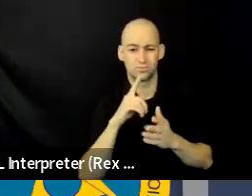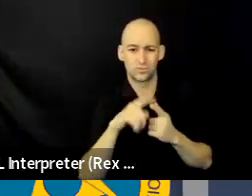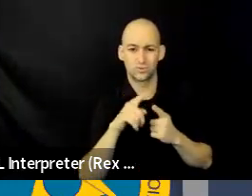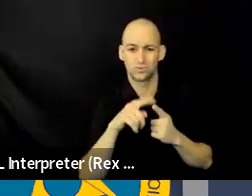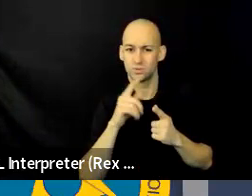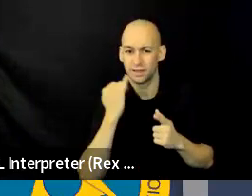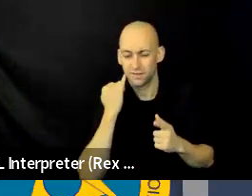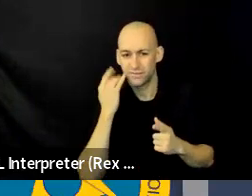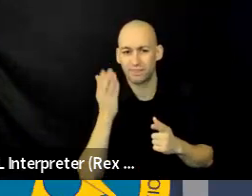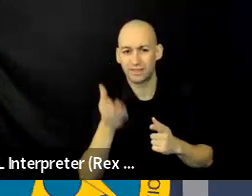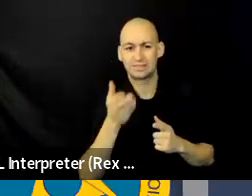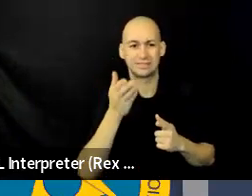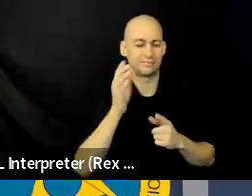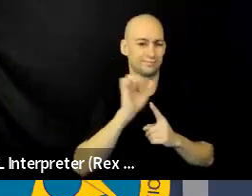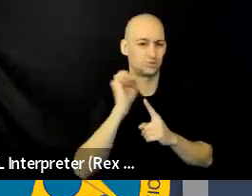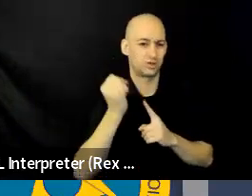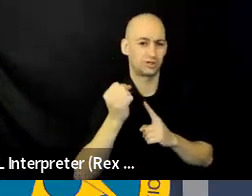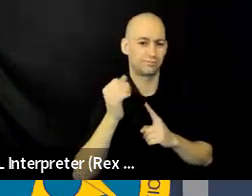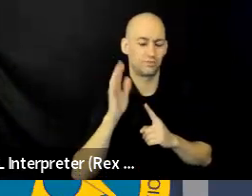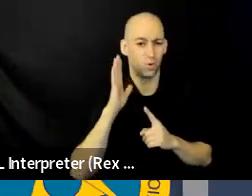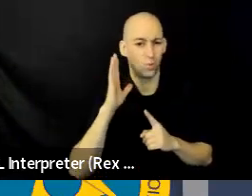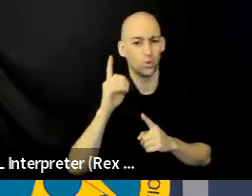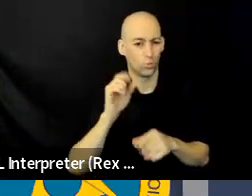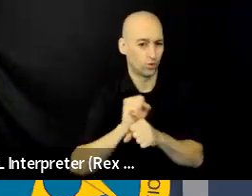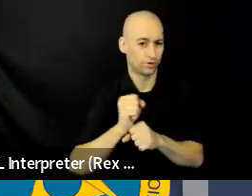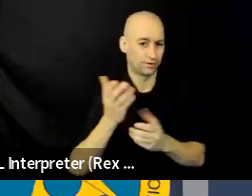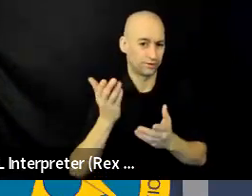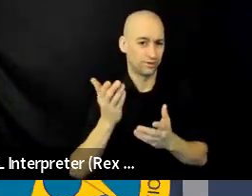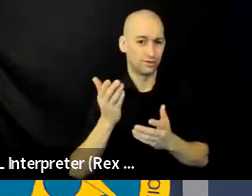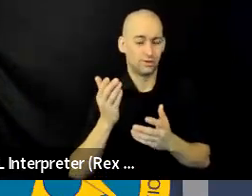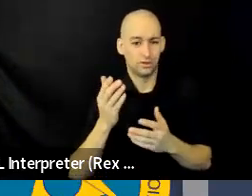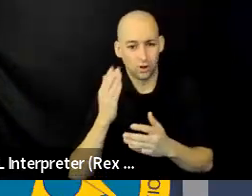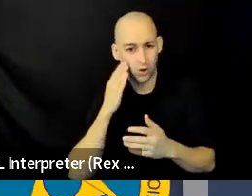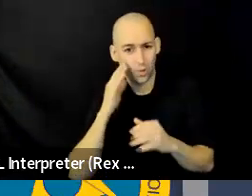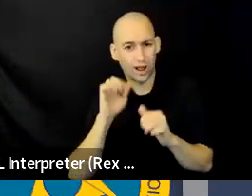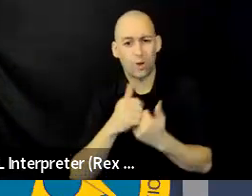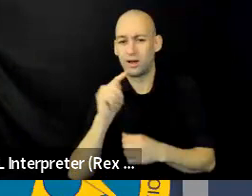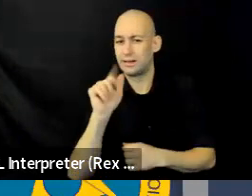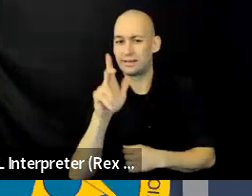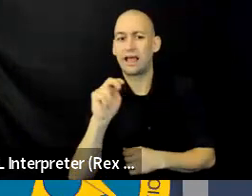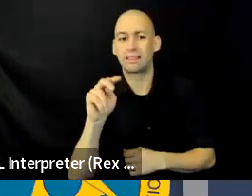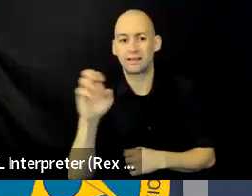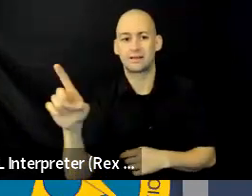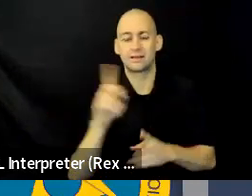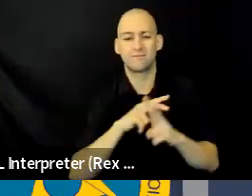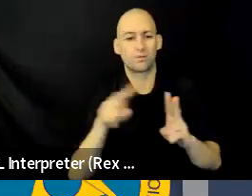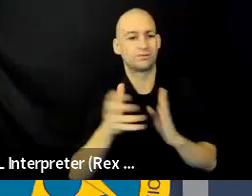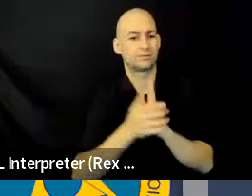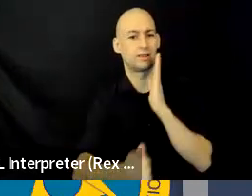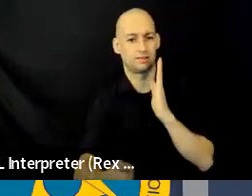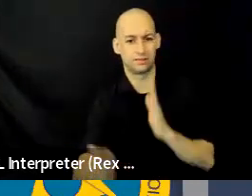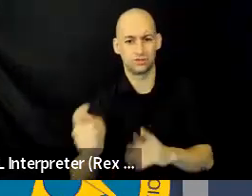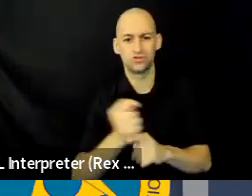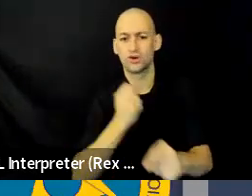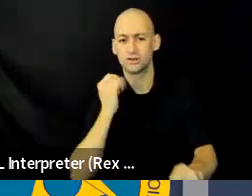this scenario would work? Knowing how talented and very skilled these